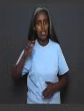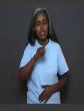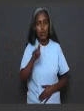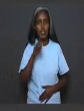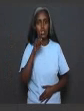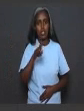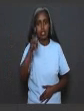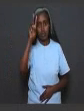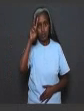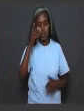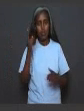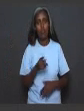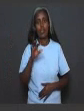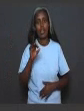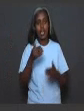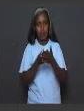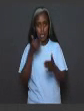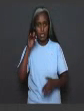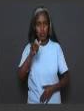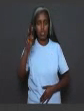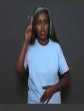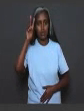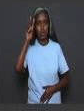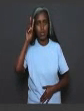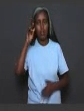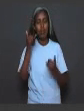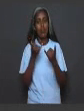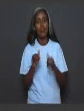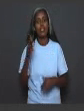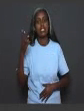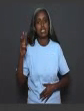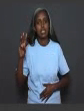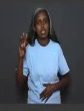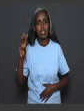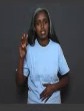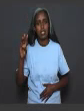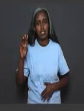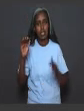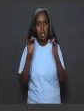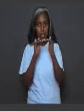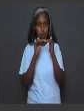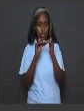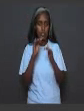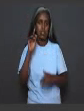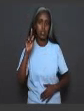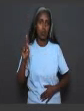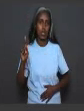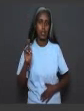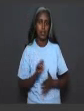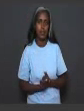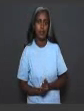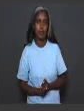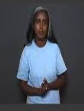9 minus y squared over 16 equals 1.